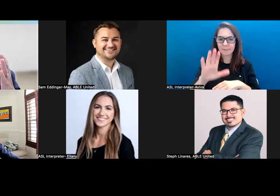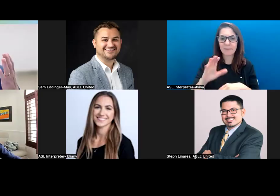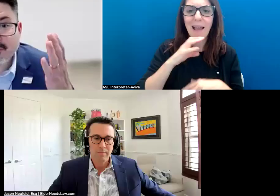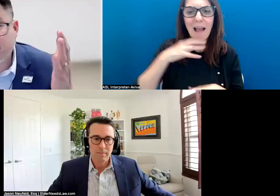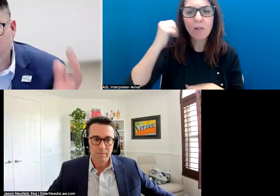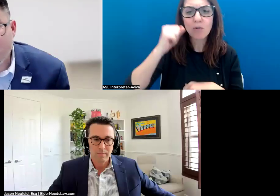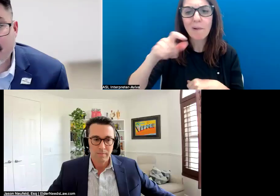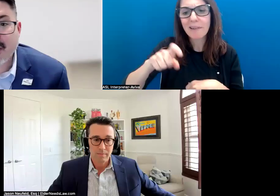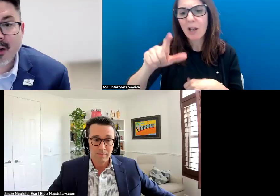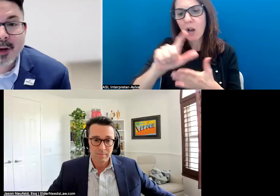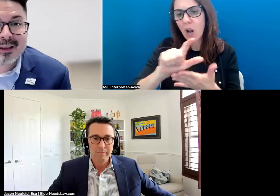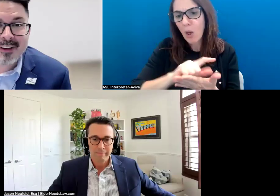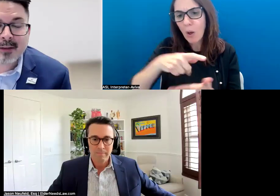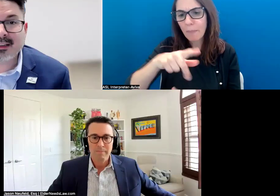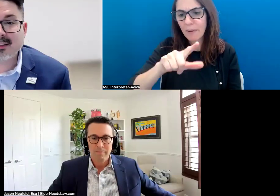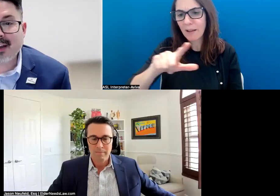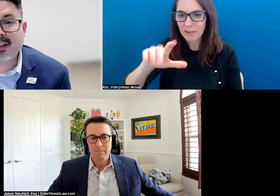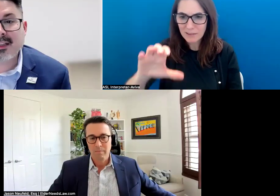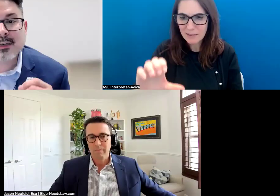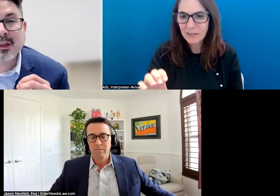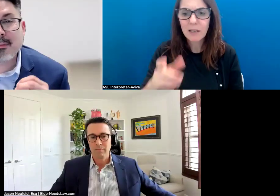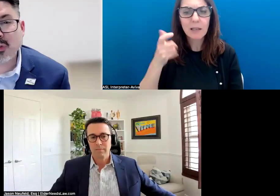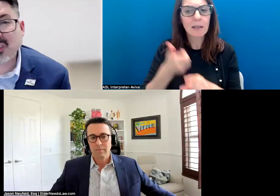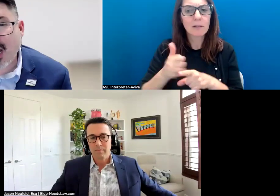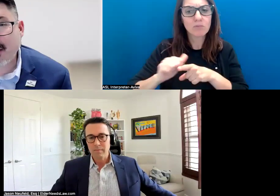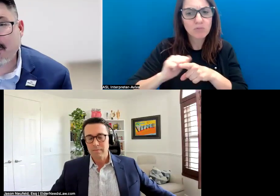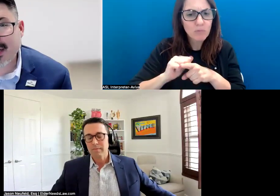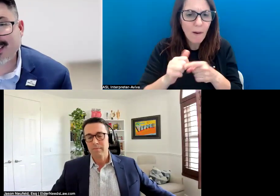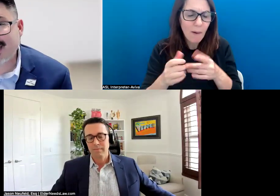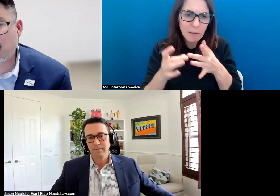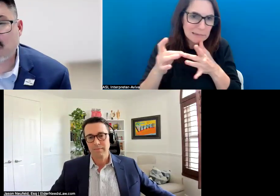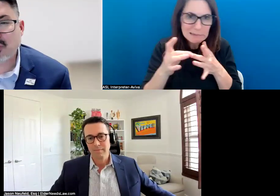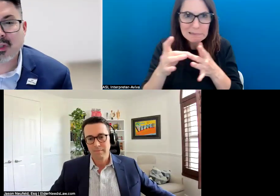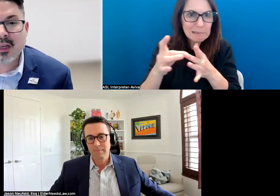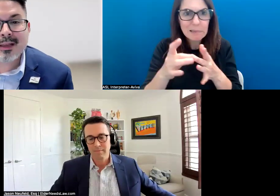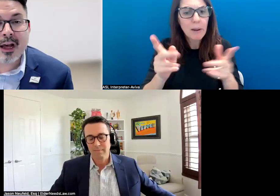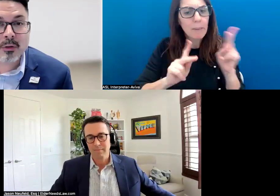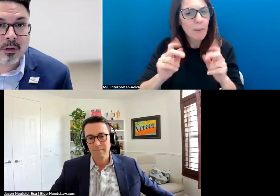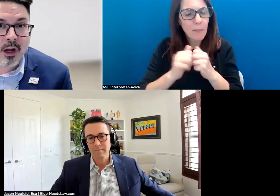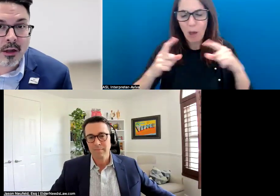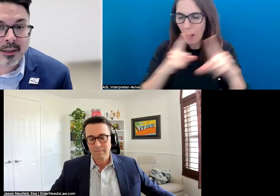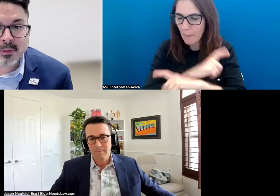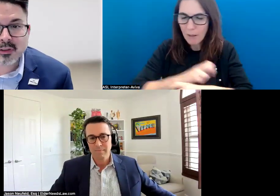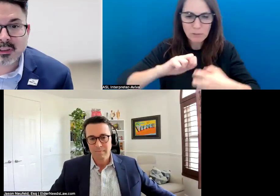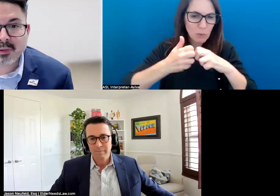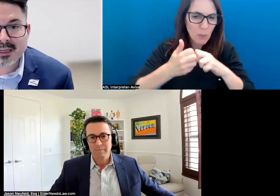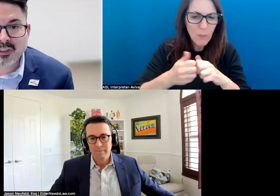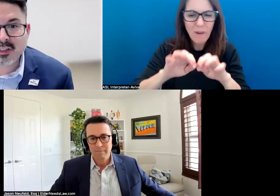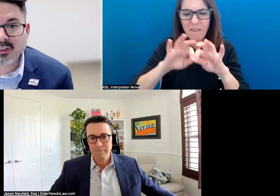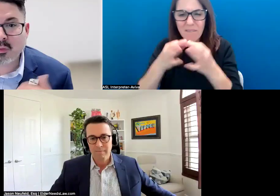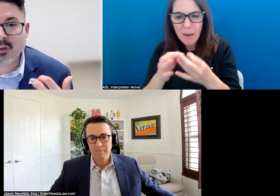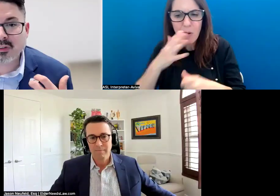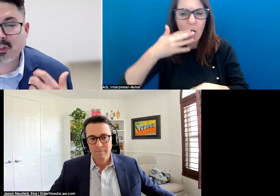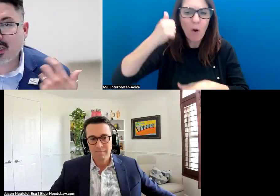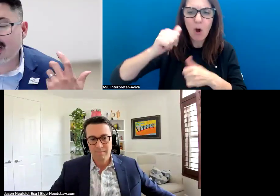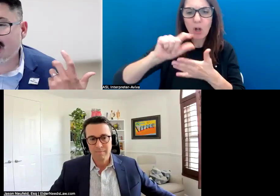practices primarily on helping families navigate some of the most complex issues in elder law and special needs planning.